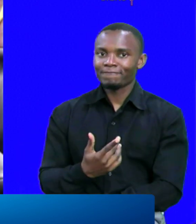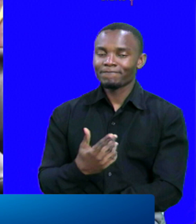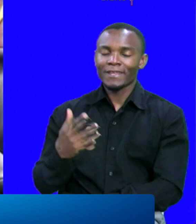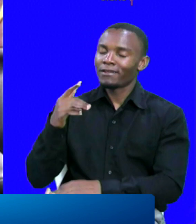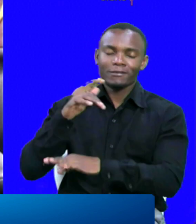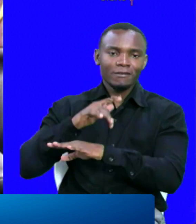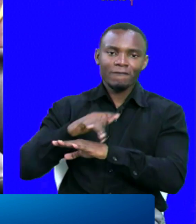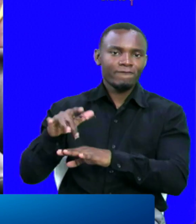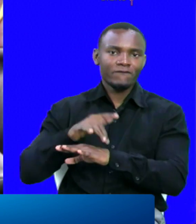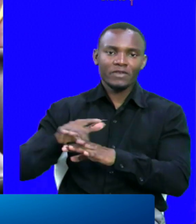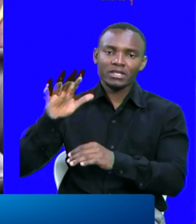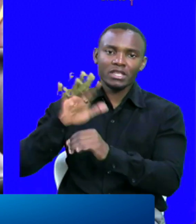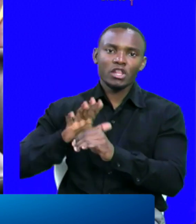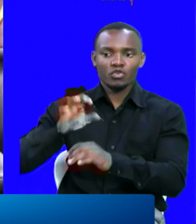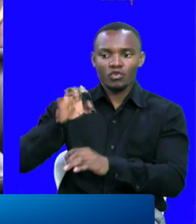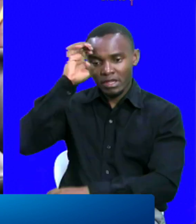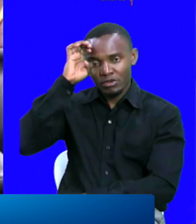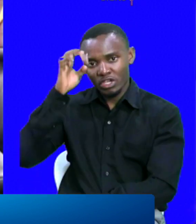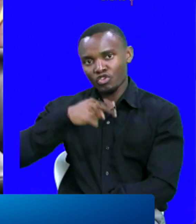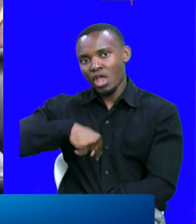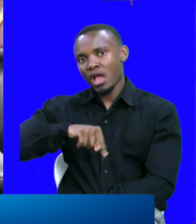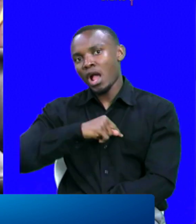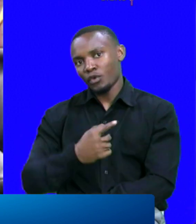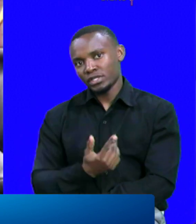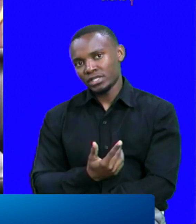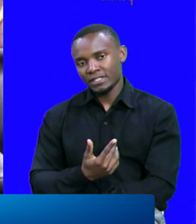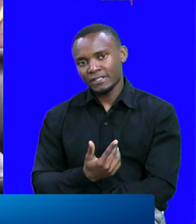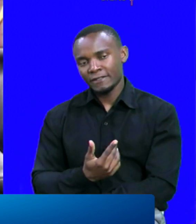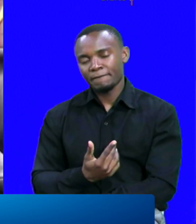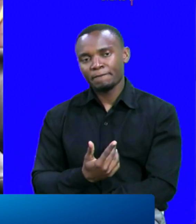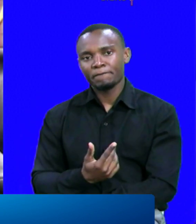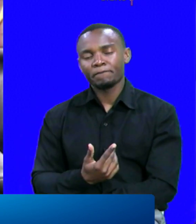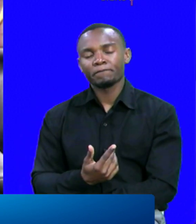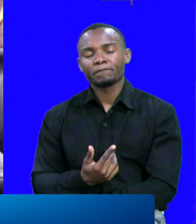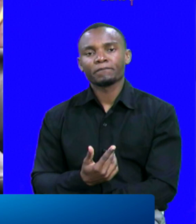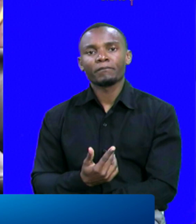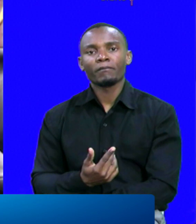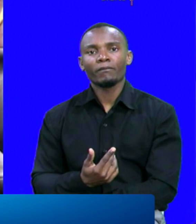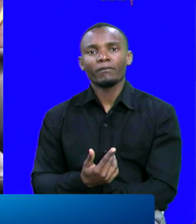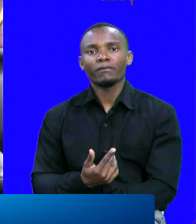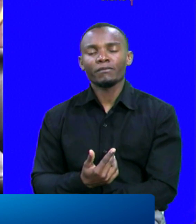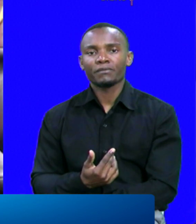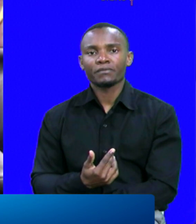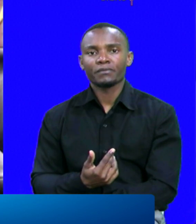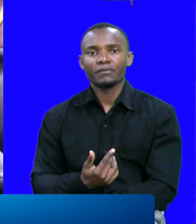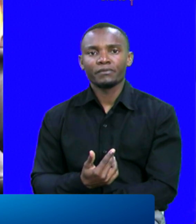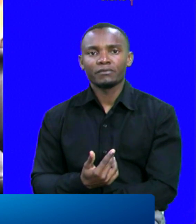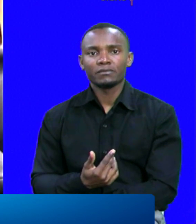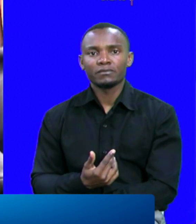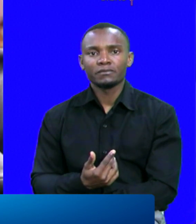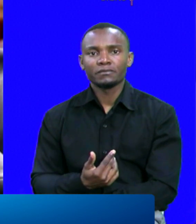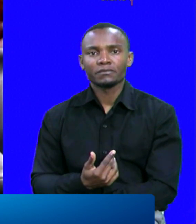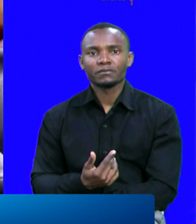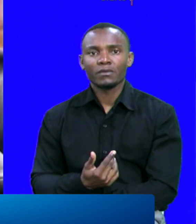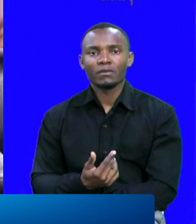lost many of them in some of these engagements. We have had one or